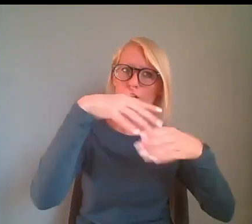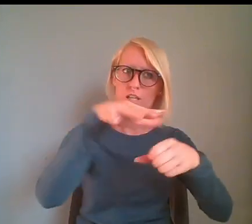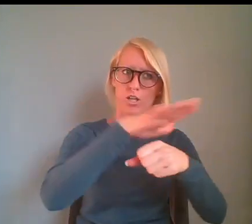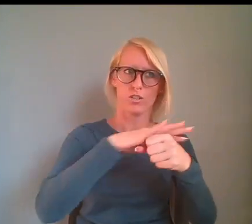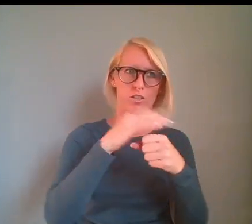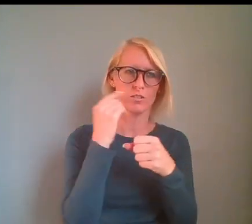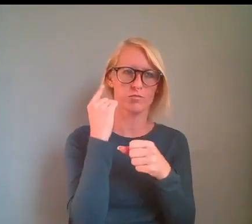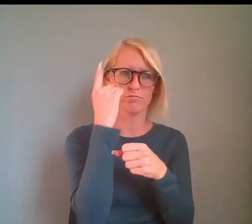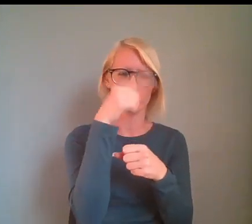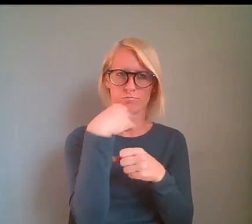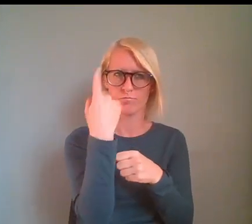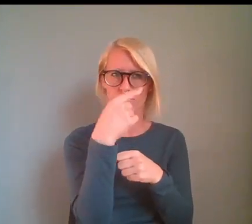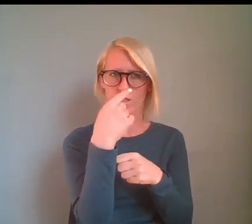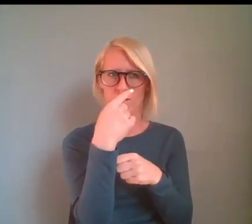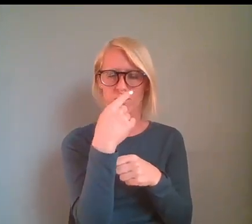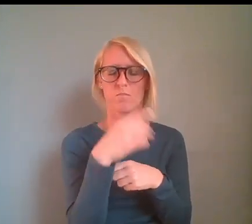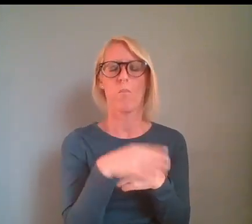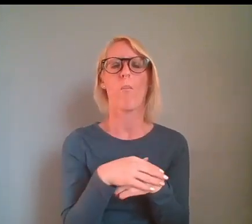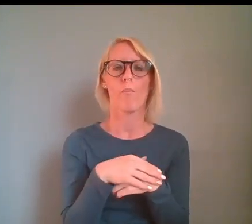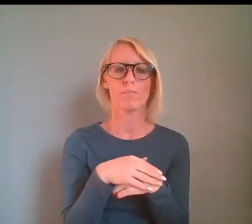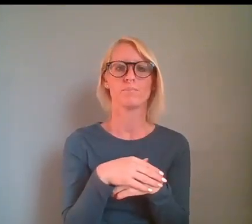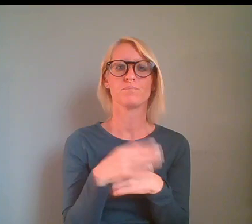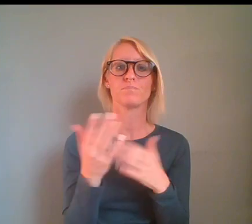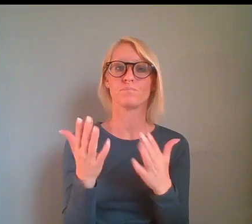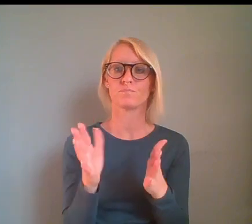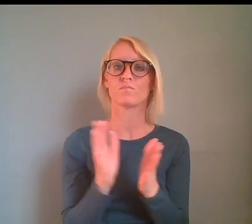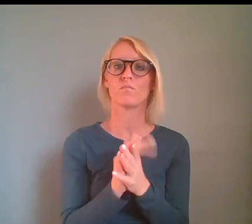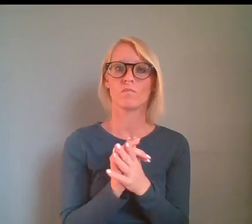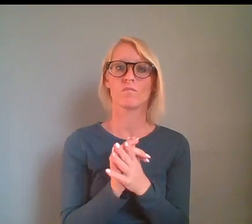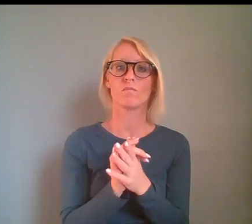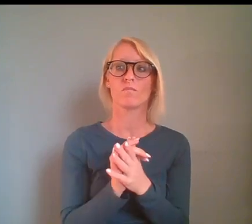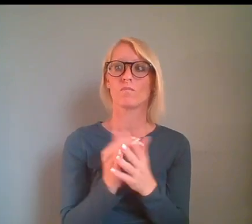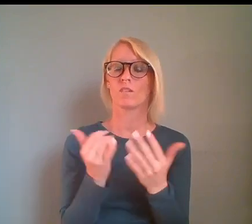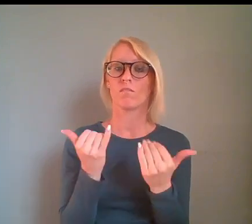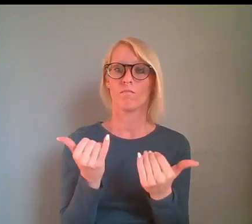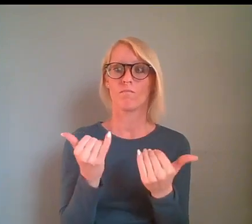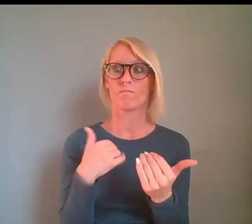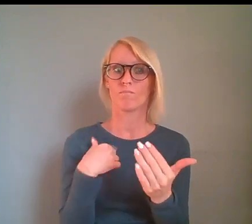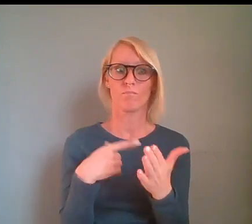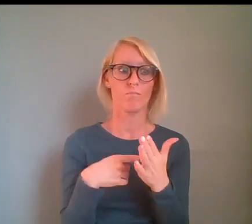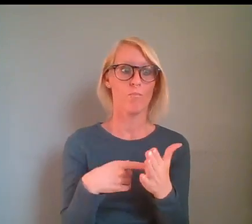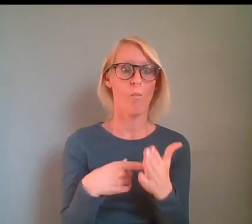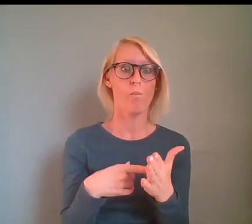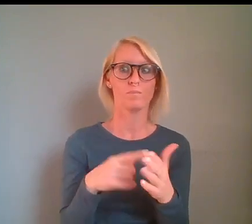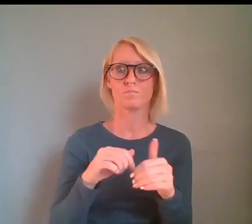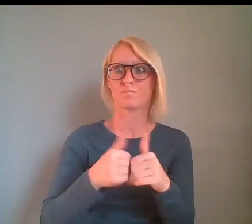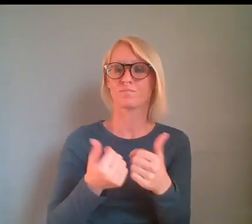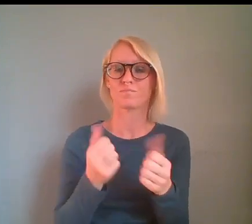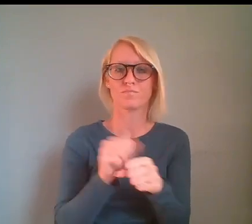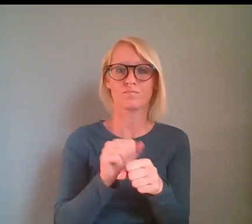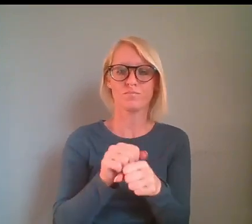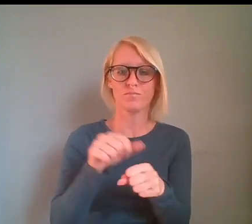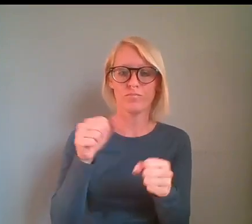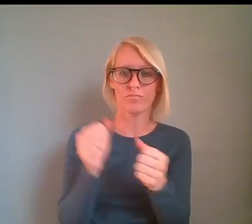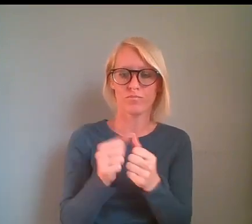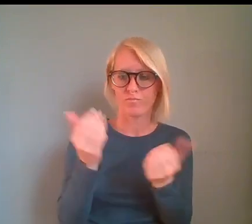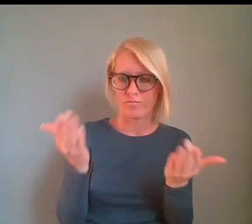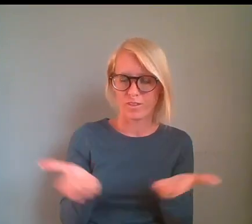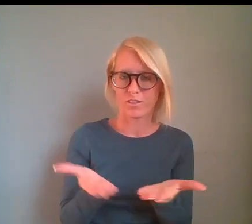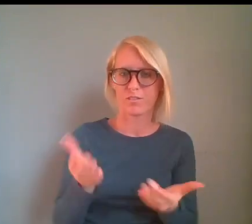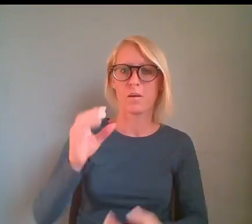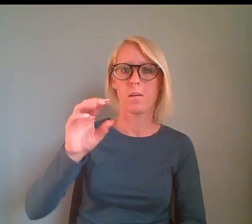So that's about it. And now I'm going to show you how to work with this mud. So we could do the lights